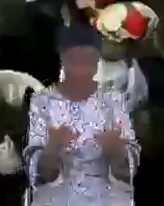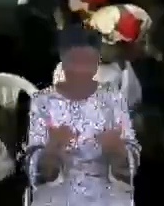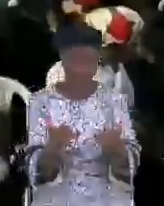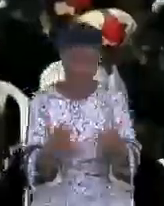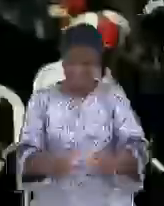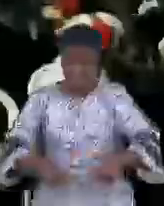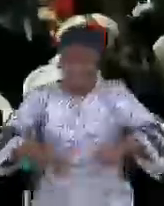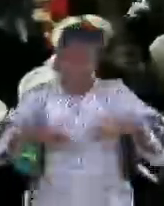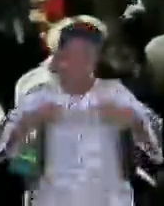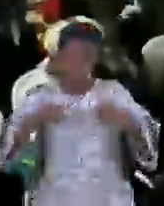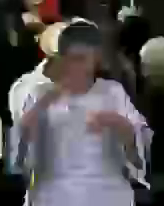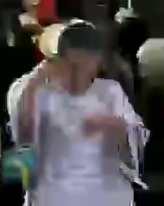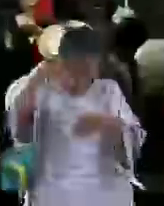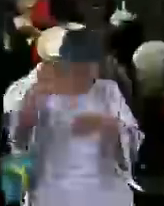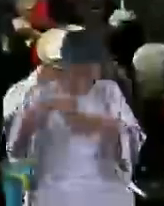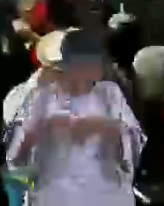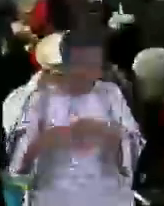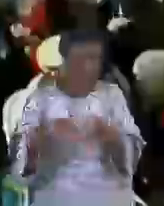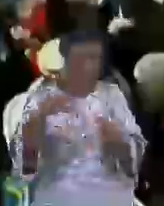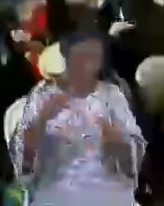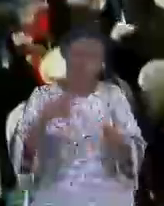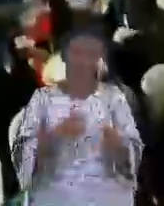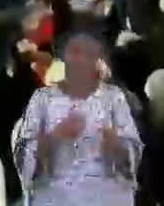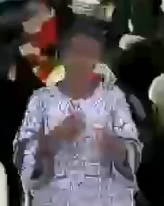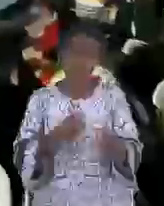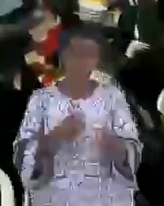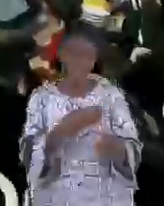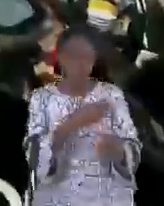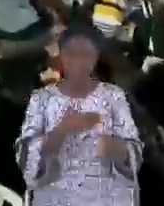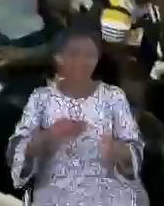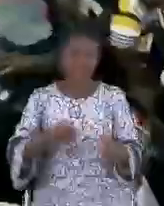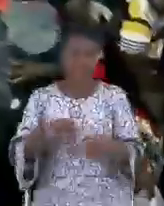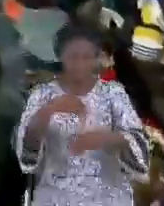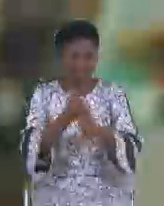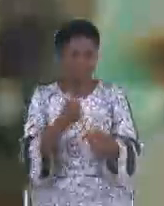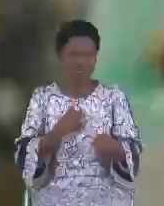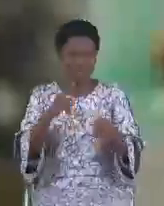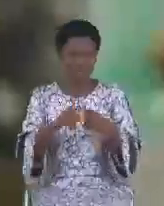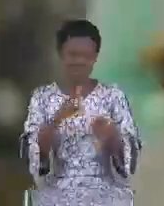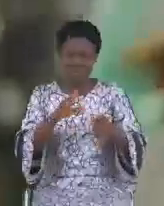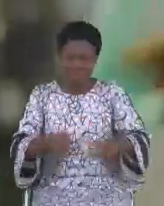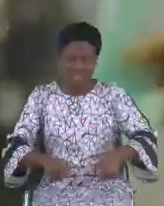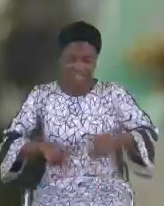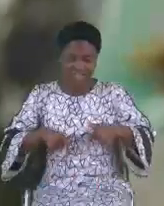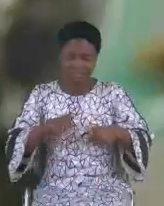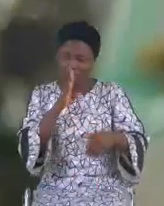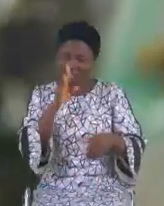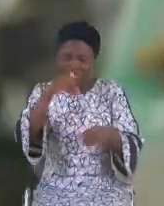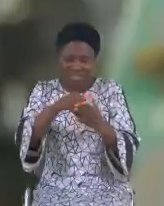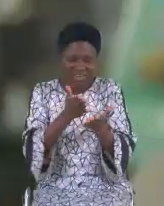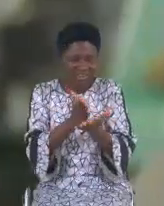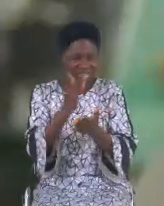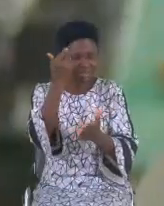lives on the inside of me, and he'll make me to be in the right mind and go